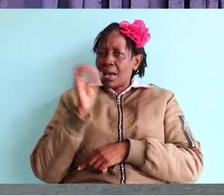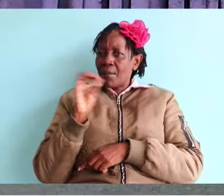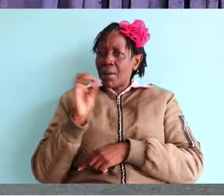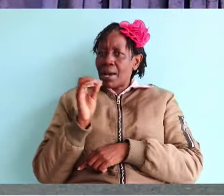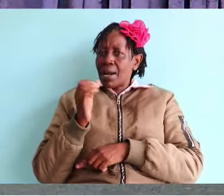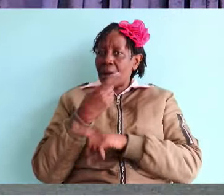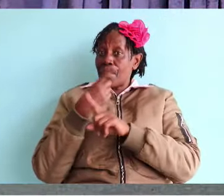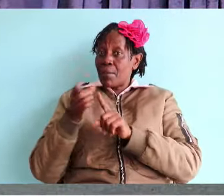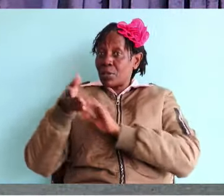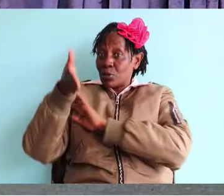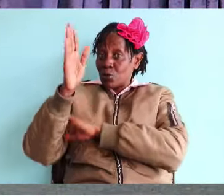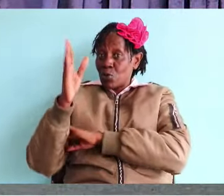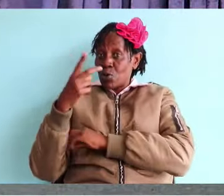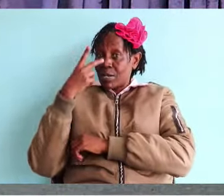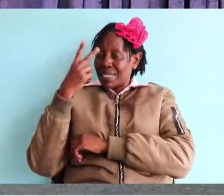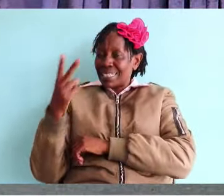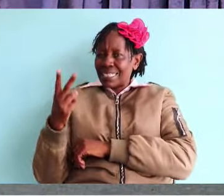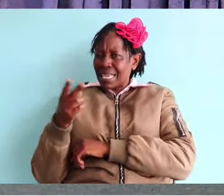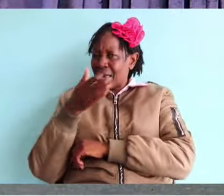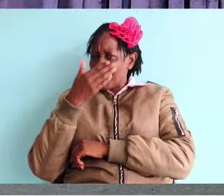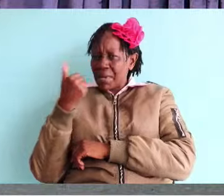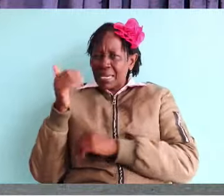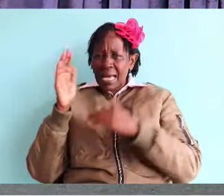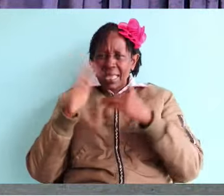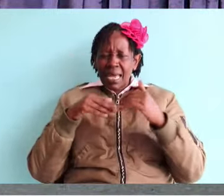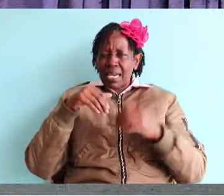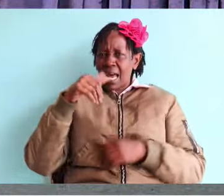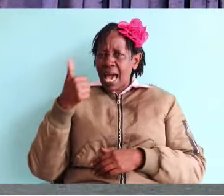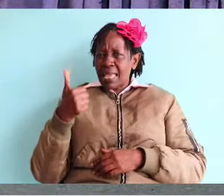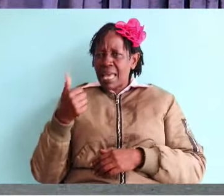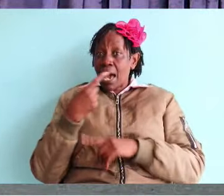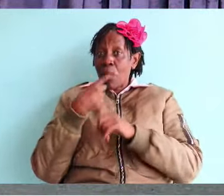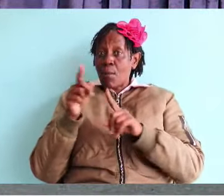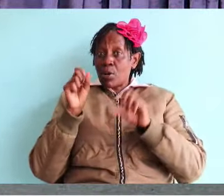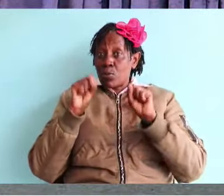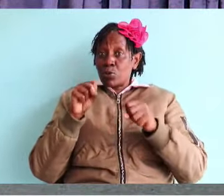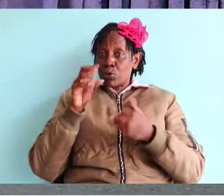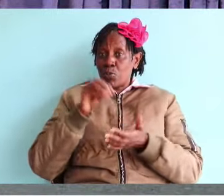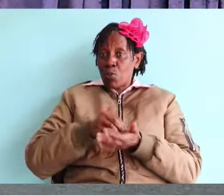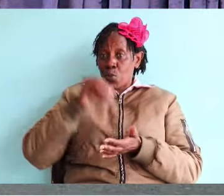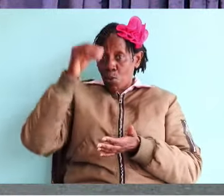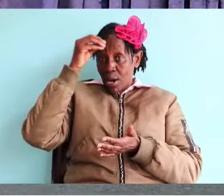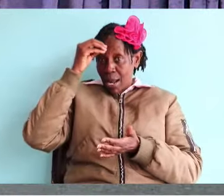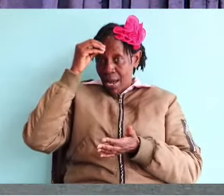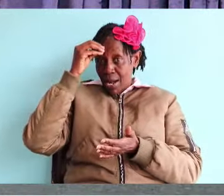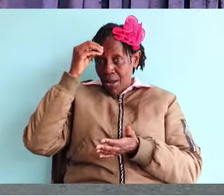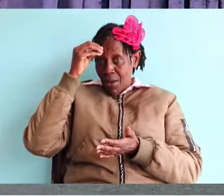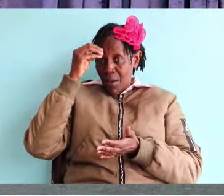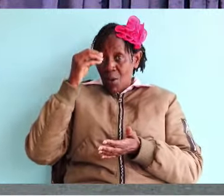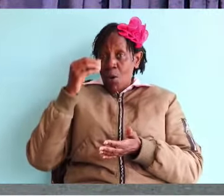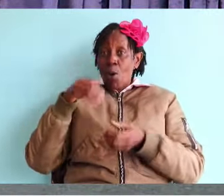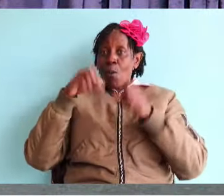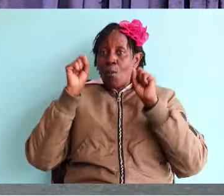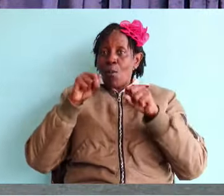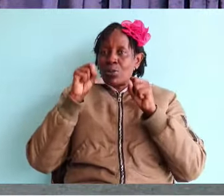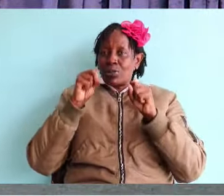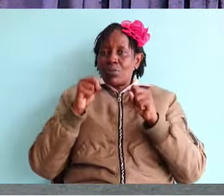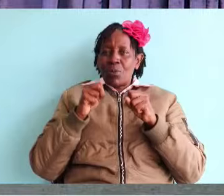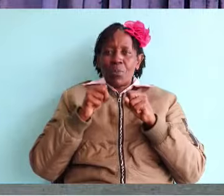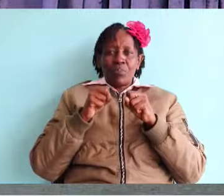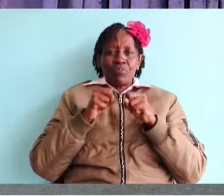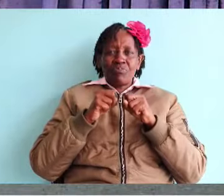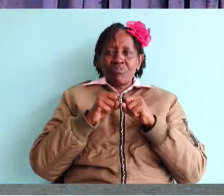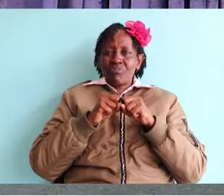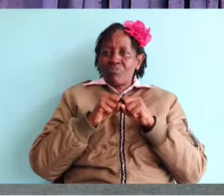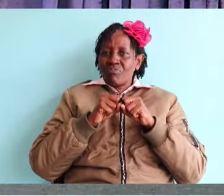is one who is better than the other. And that is what we can learn. And may we people that can be able to express